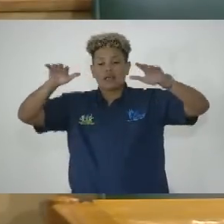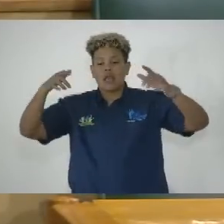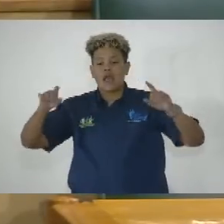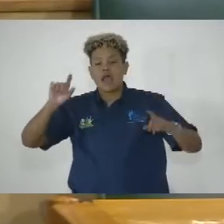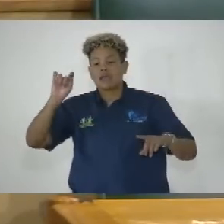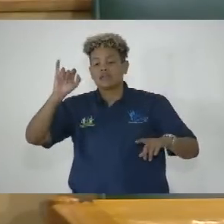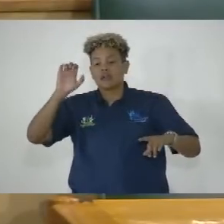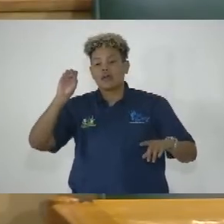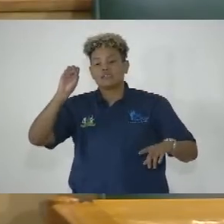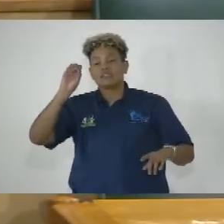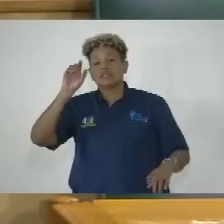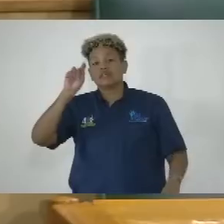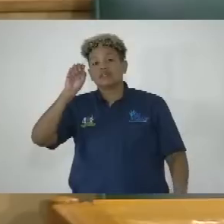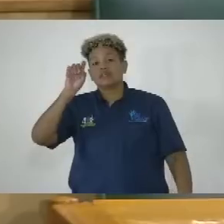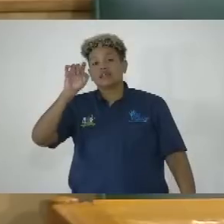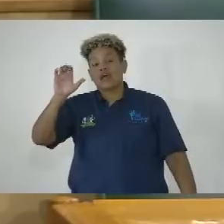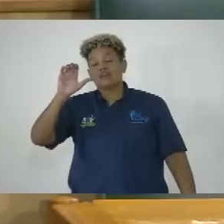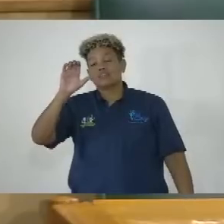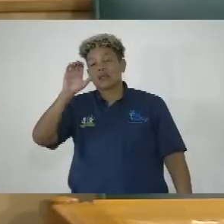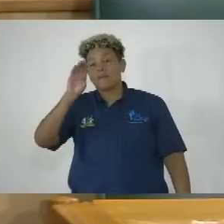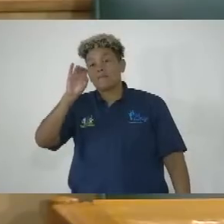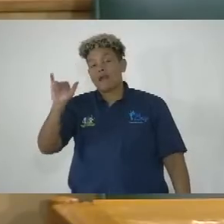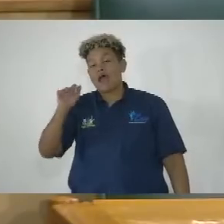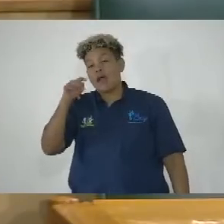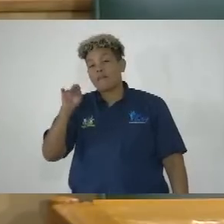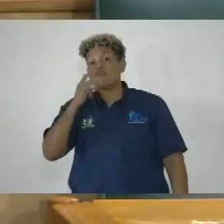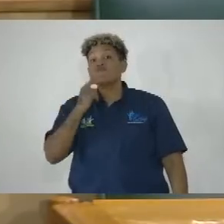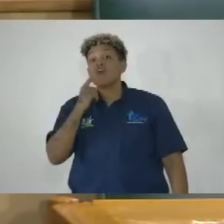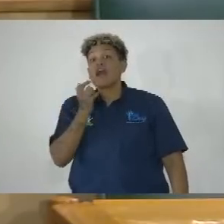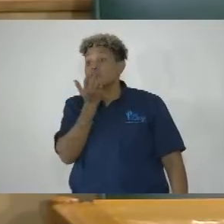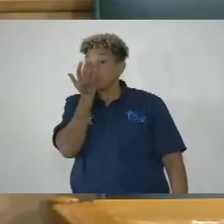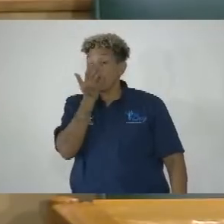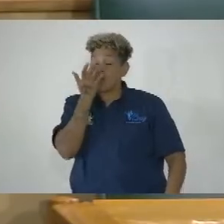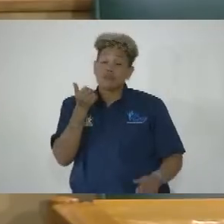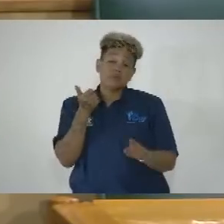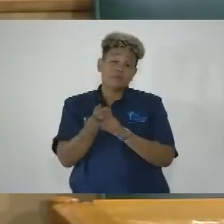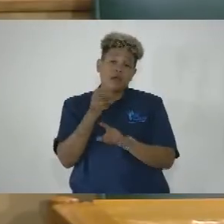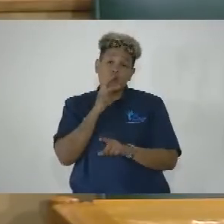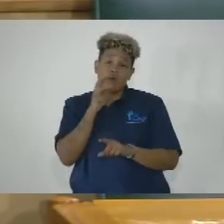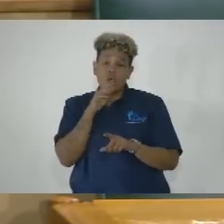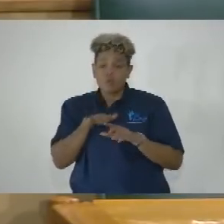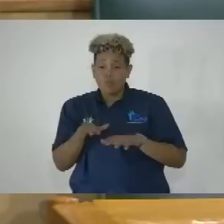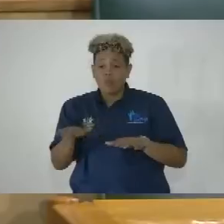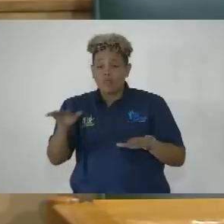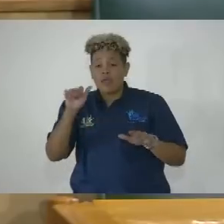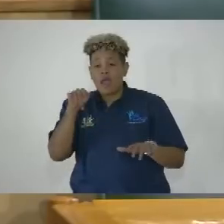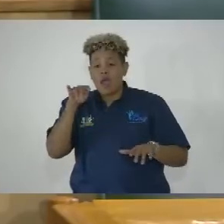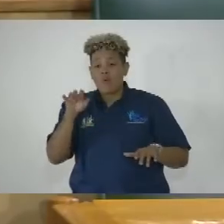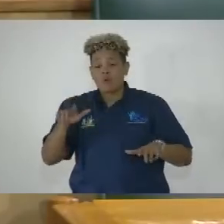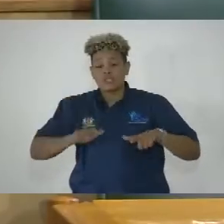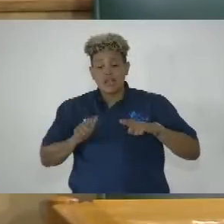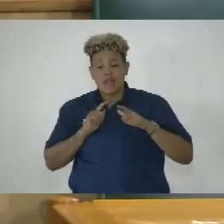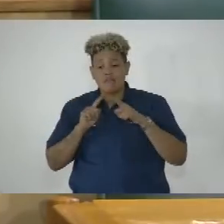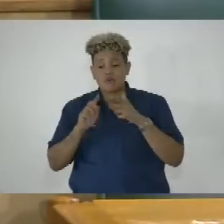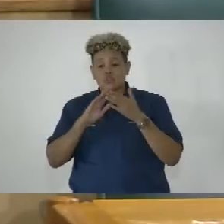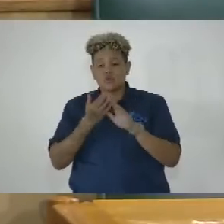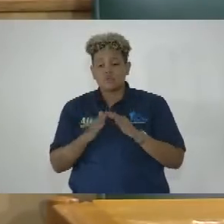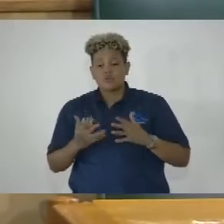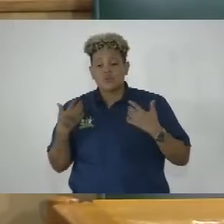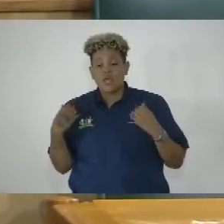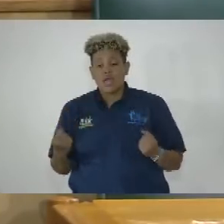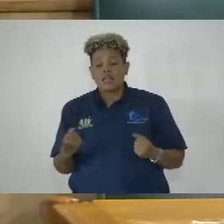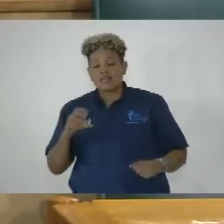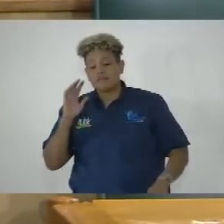Toxic byproducts like red mud threaten water sources, aquatic life, and community health.